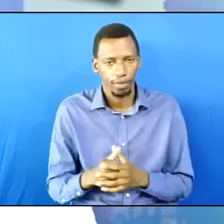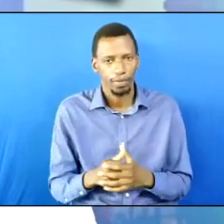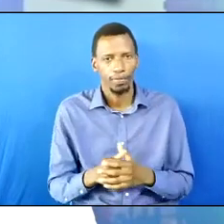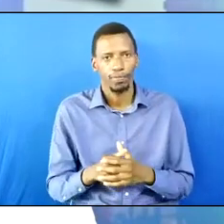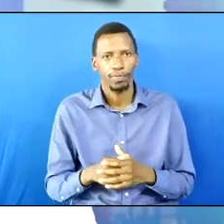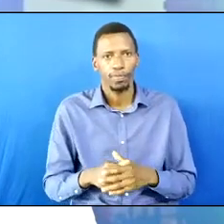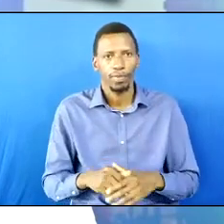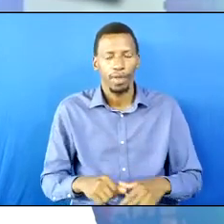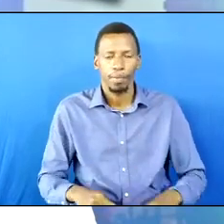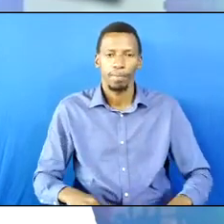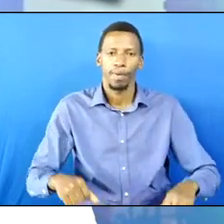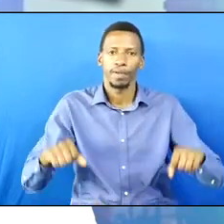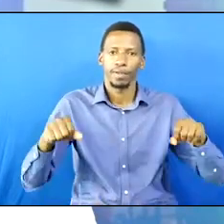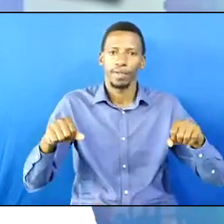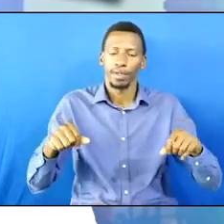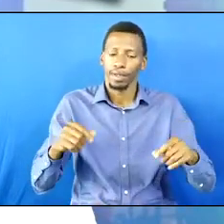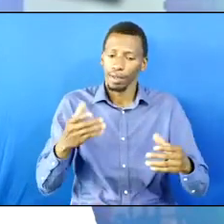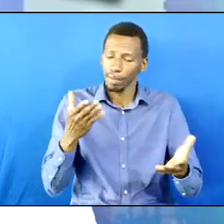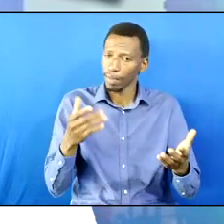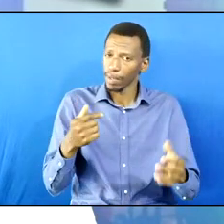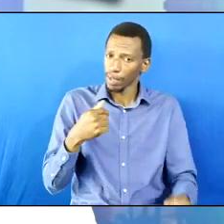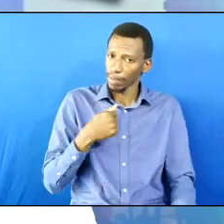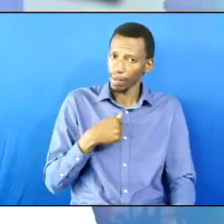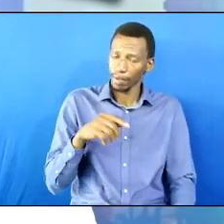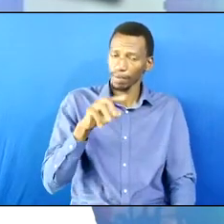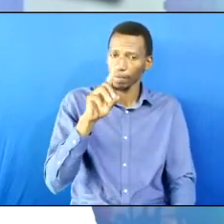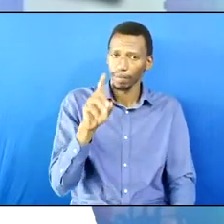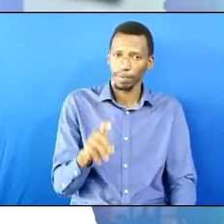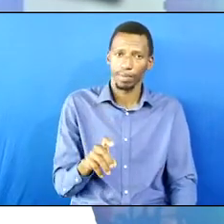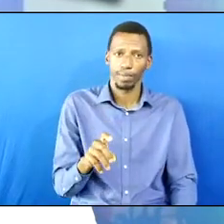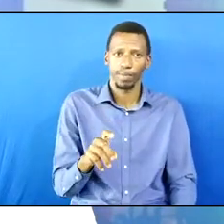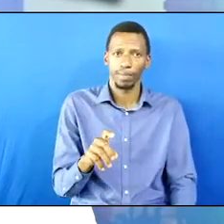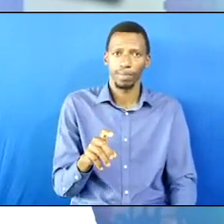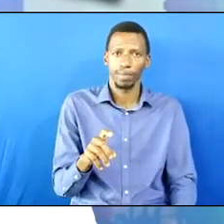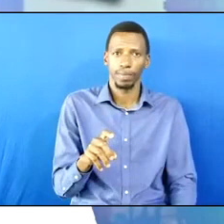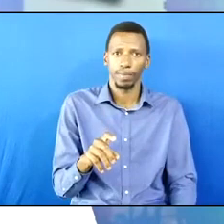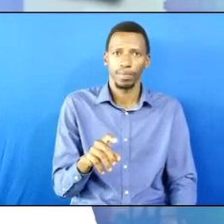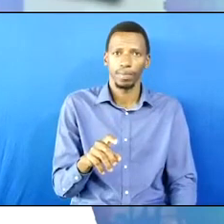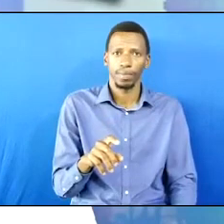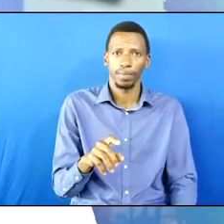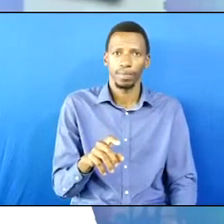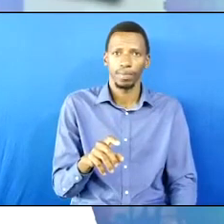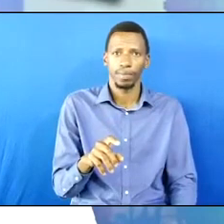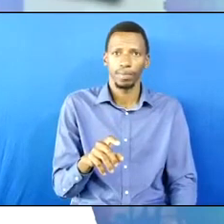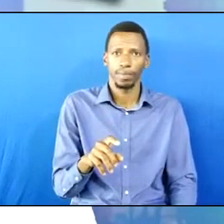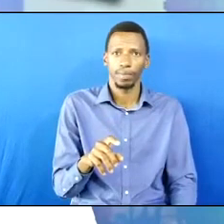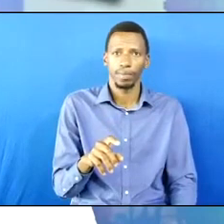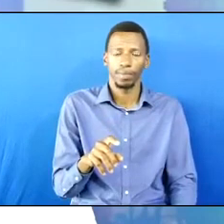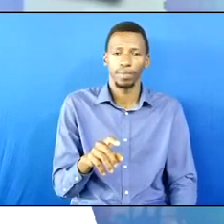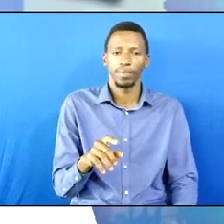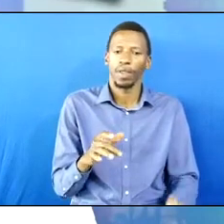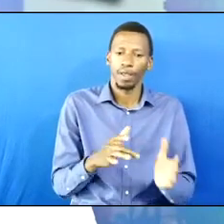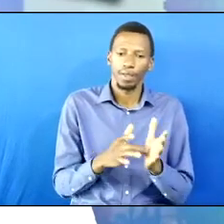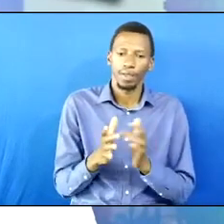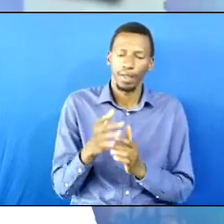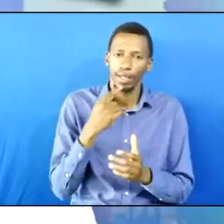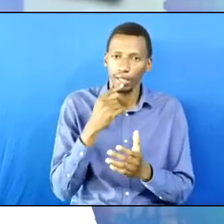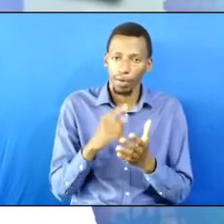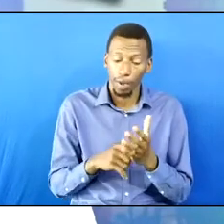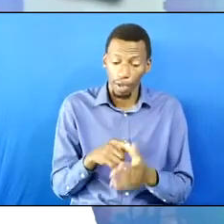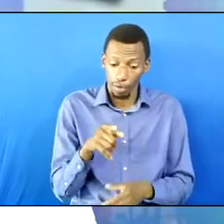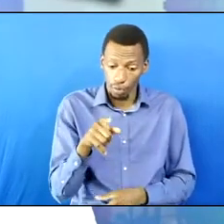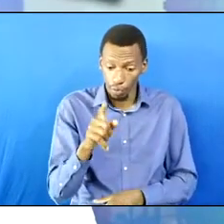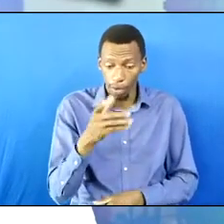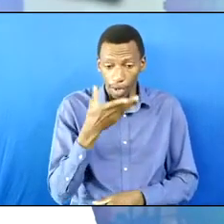Master, is it I? He said unto him, Thou hast said.